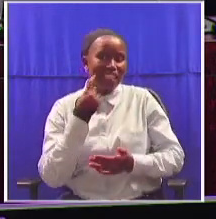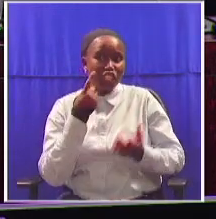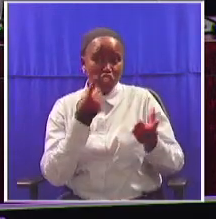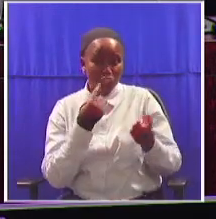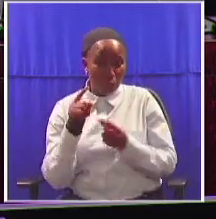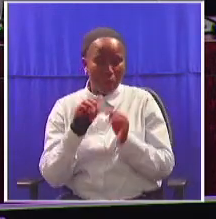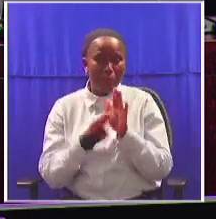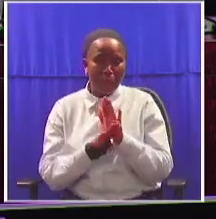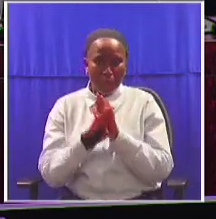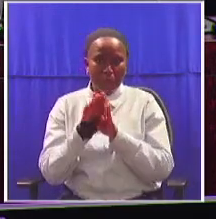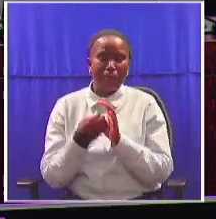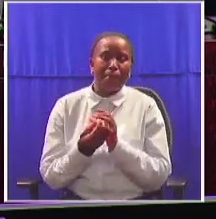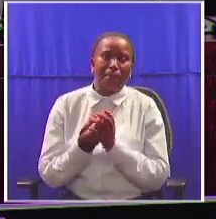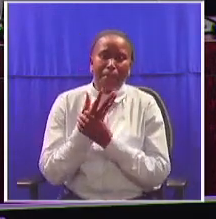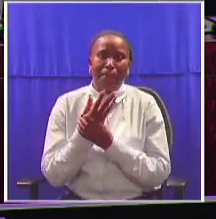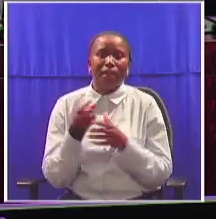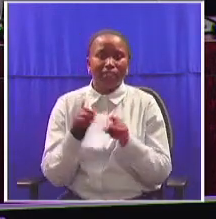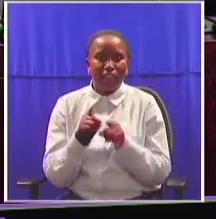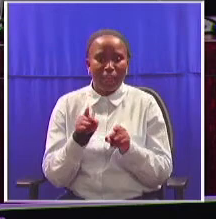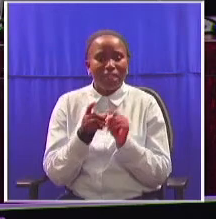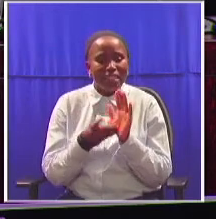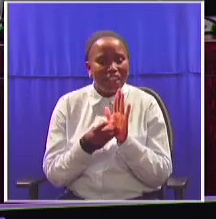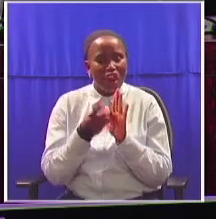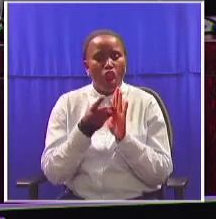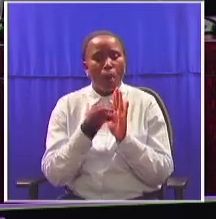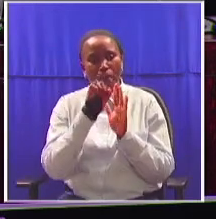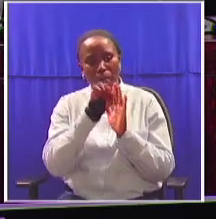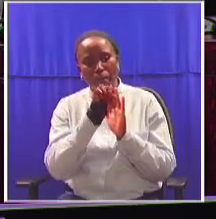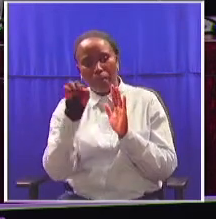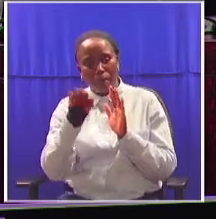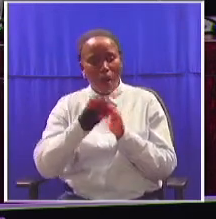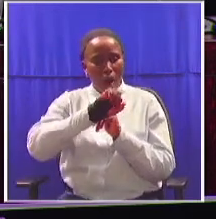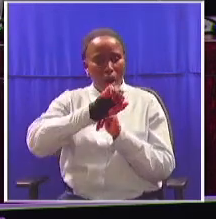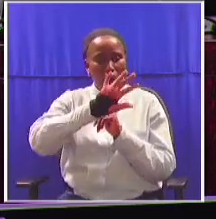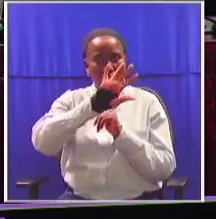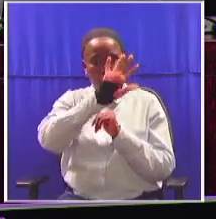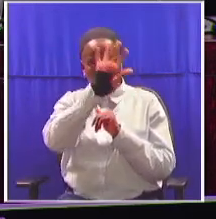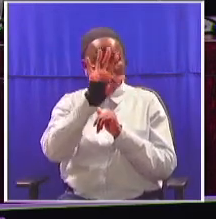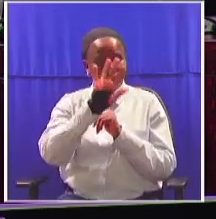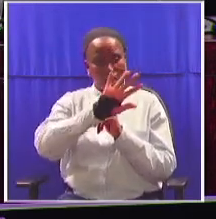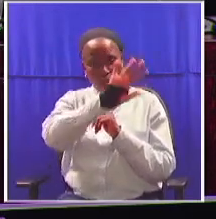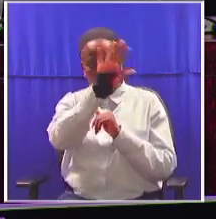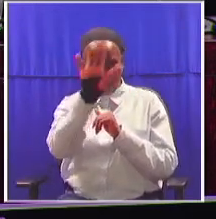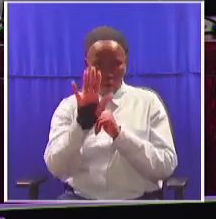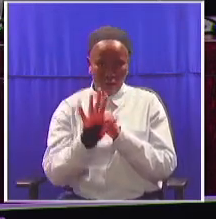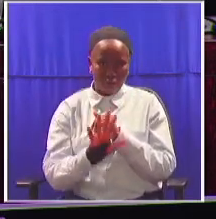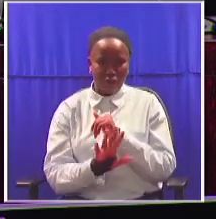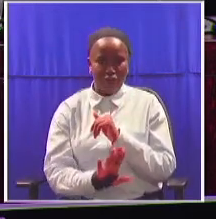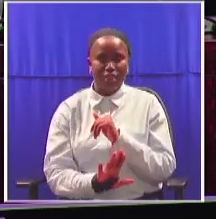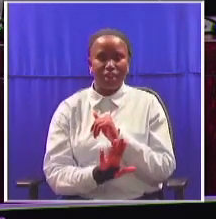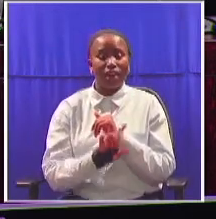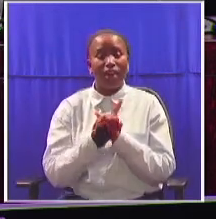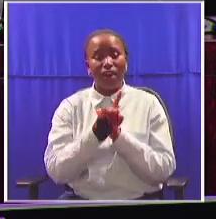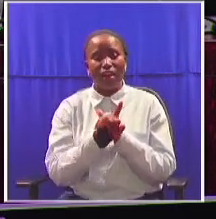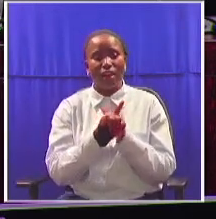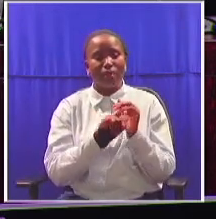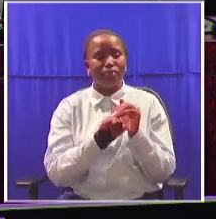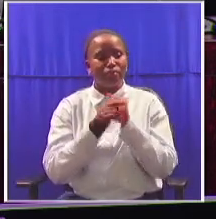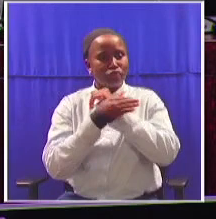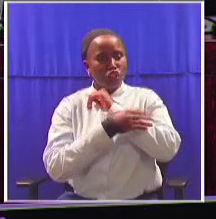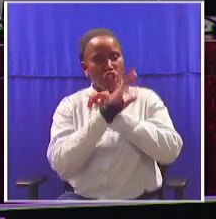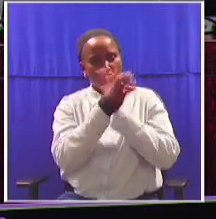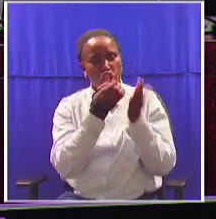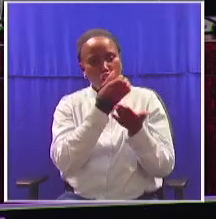diversification, and development of African economies. We are working to ensure that the African Continental Free Trade